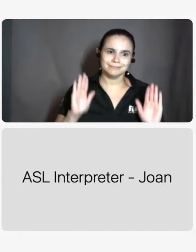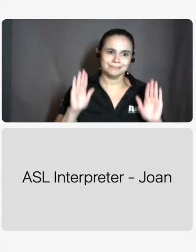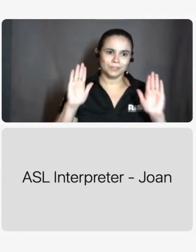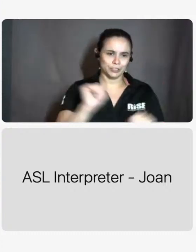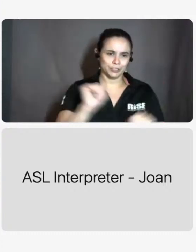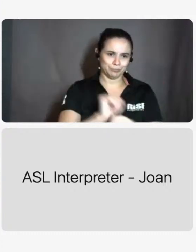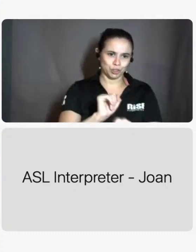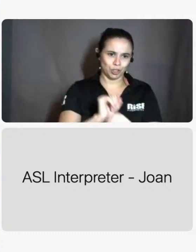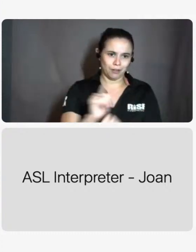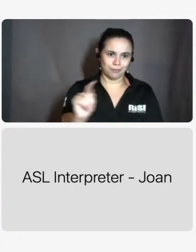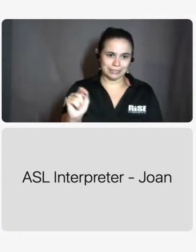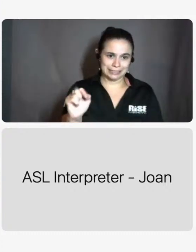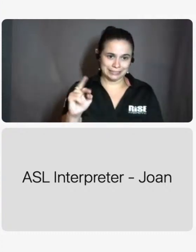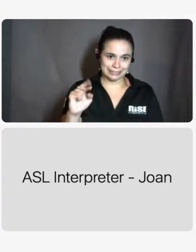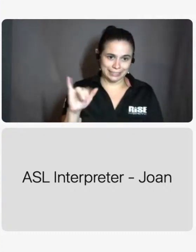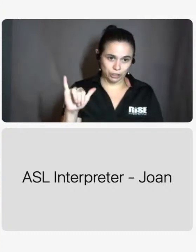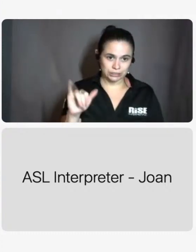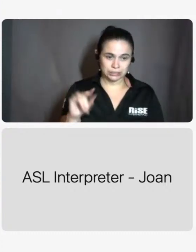Owen,